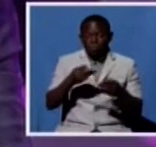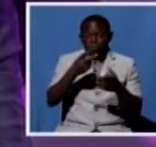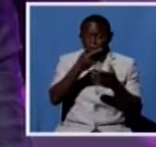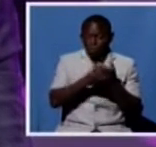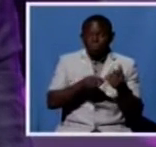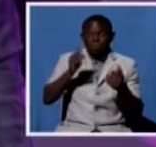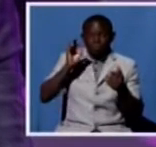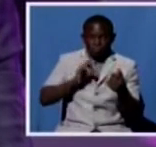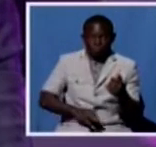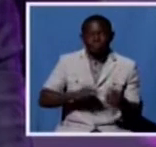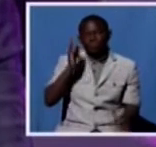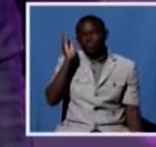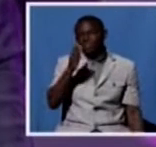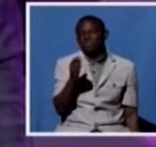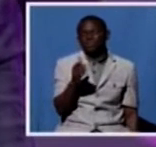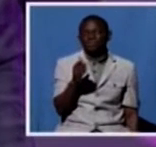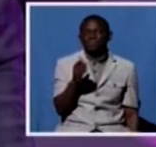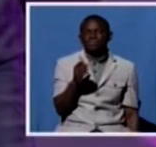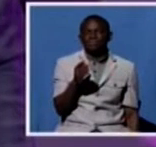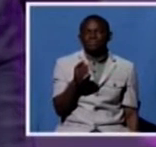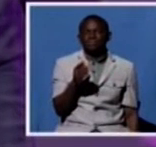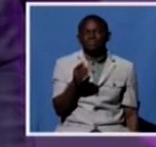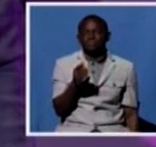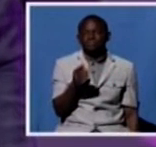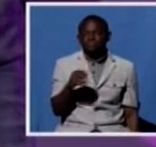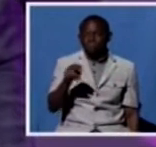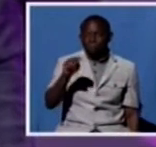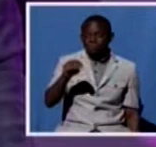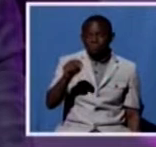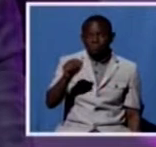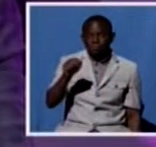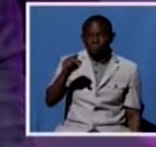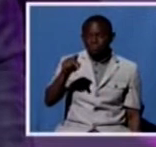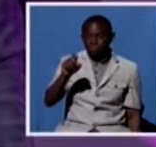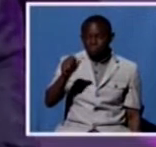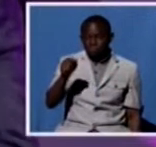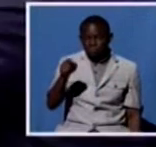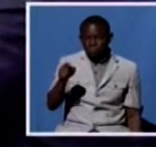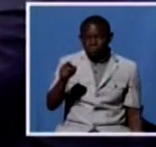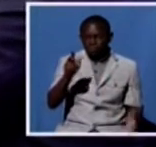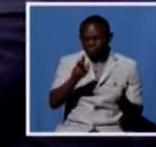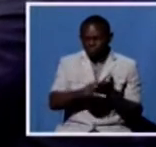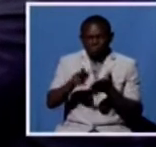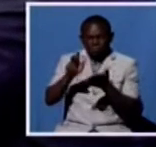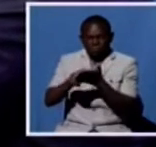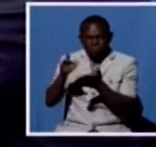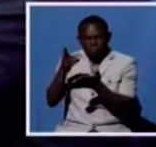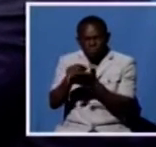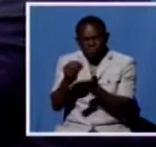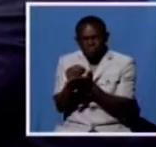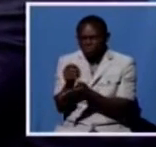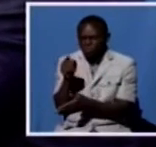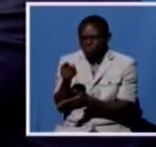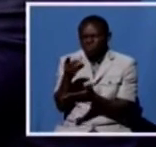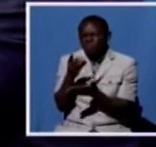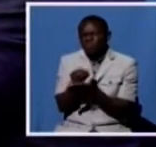that this fund under NAPSA is essentially our fund, all of us, including you.